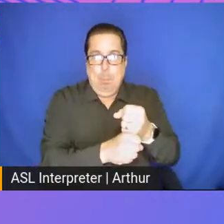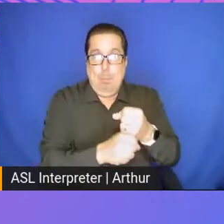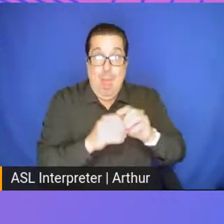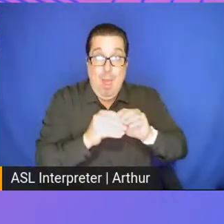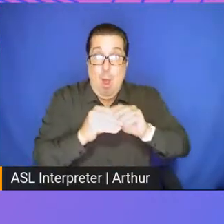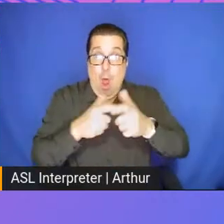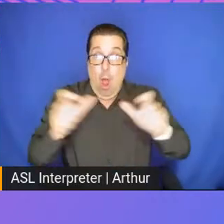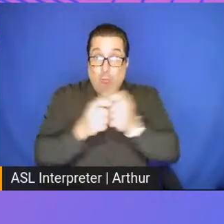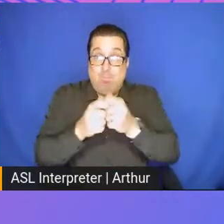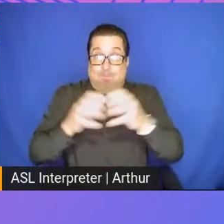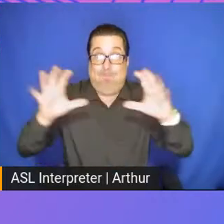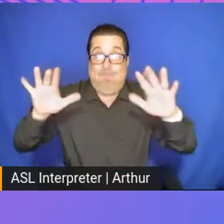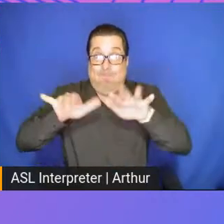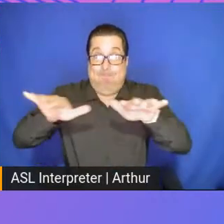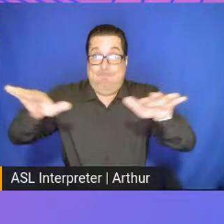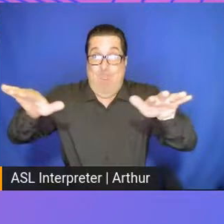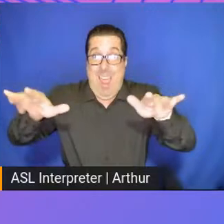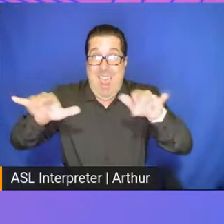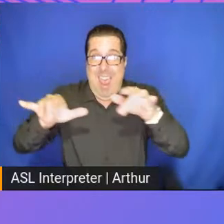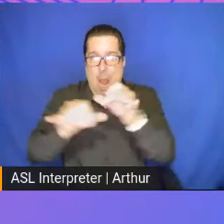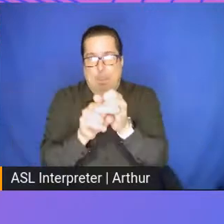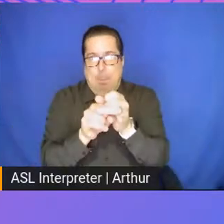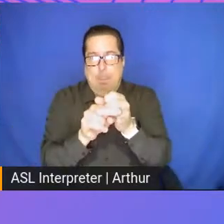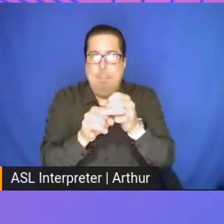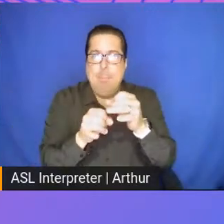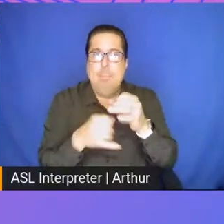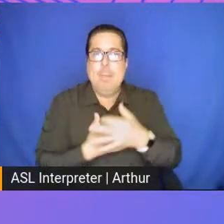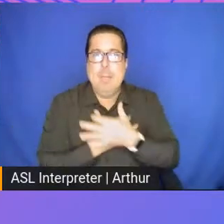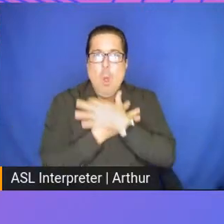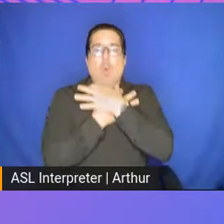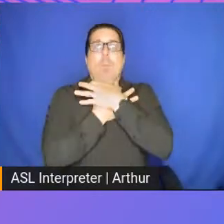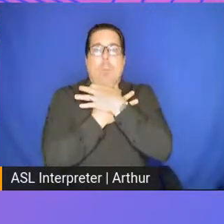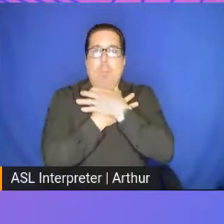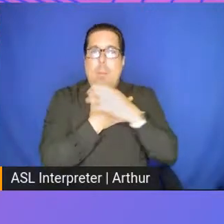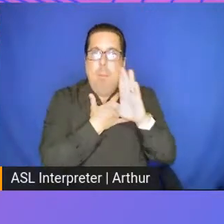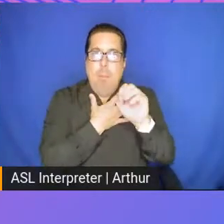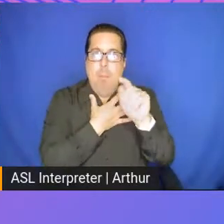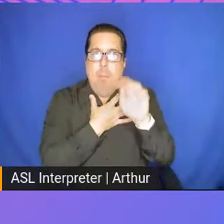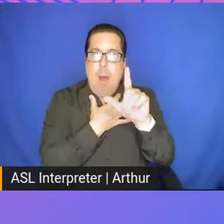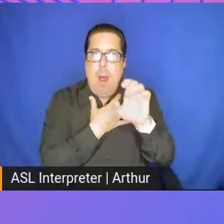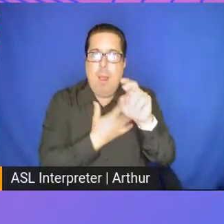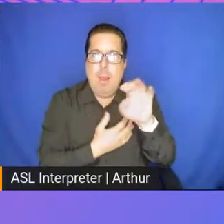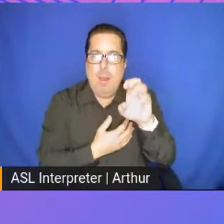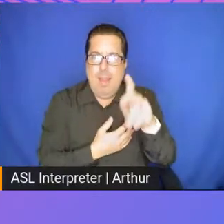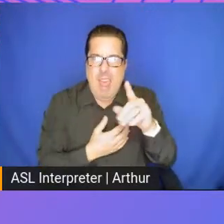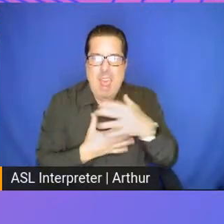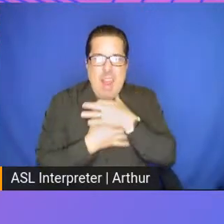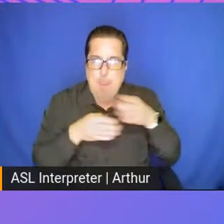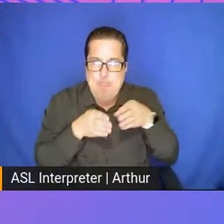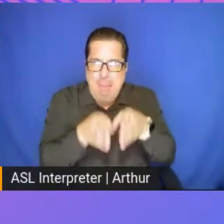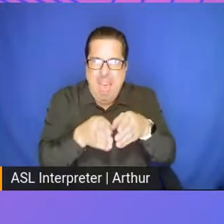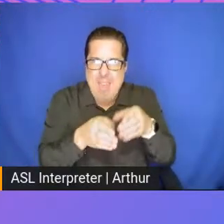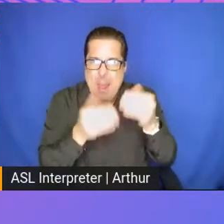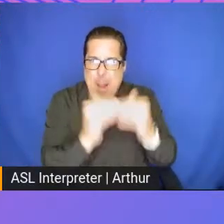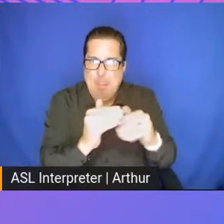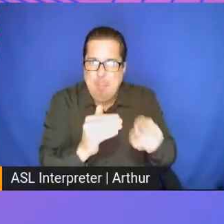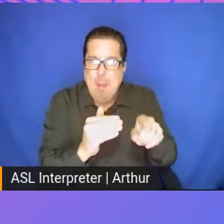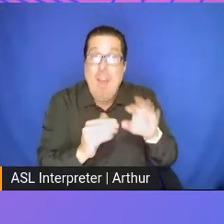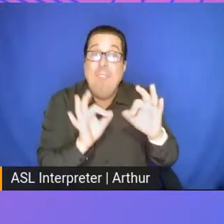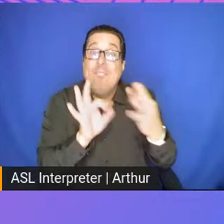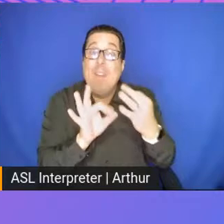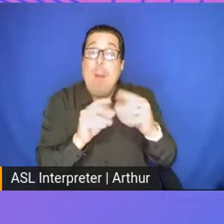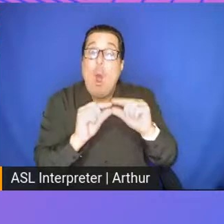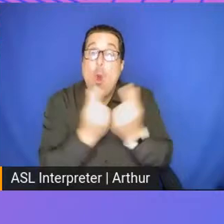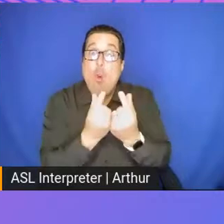for developers to validate the changes that they're making. And we found that the feedback loop was extremely long